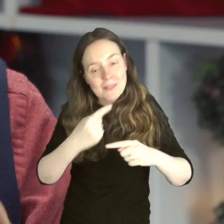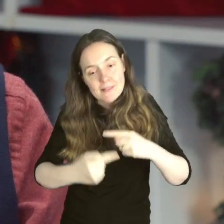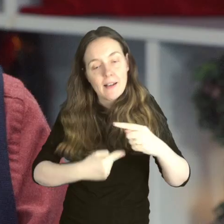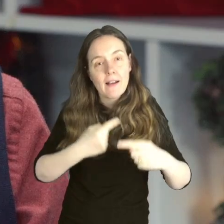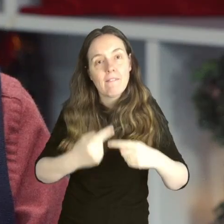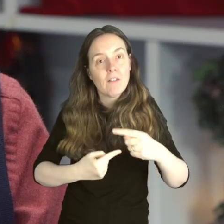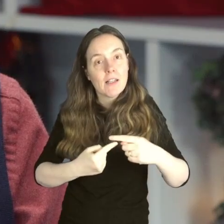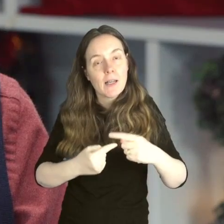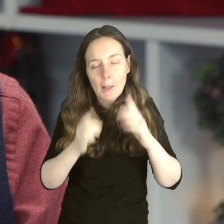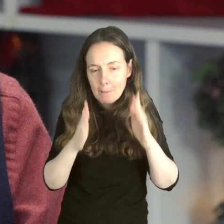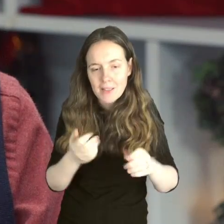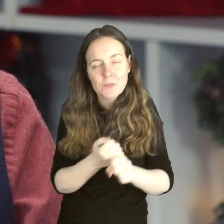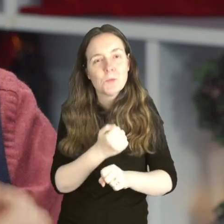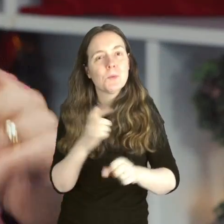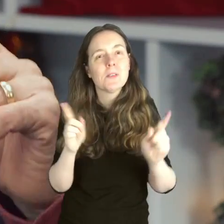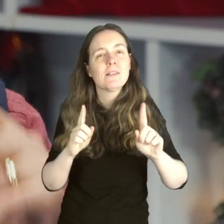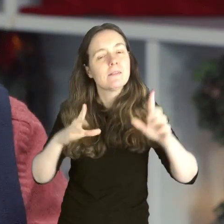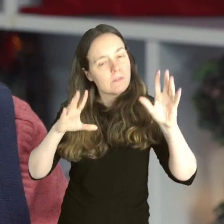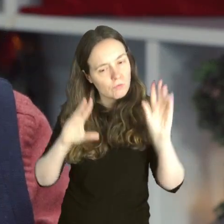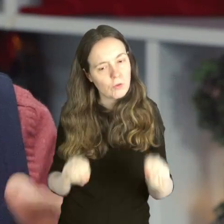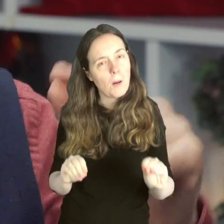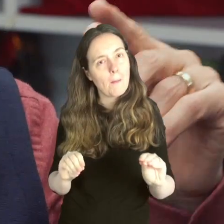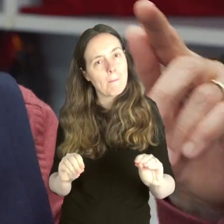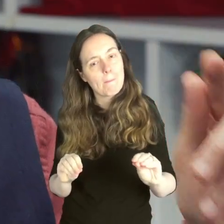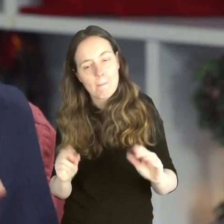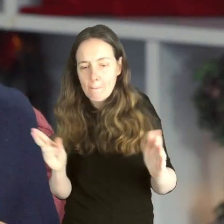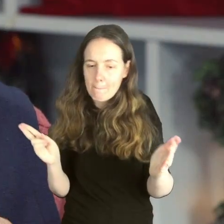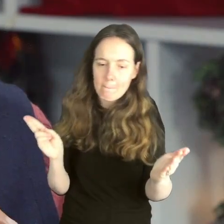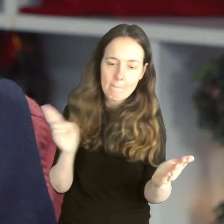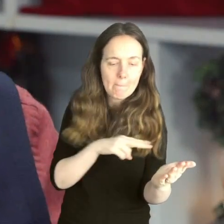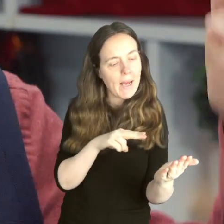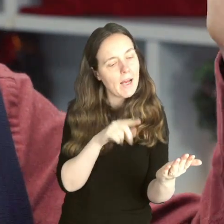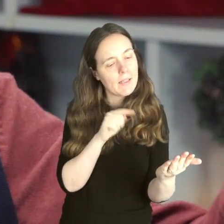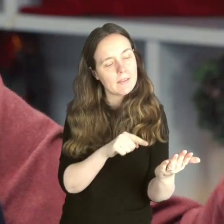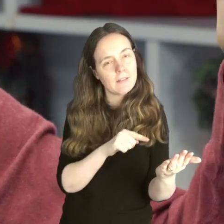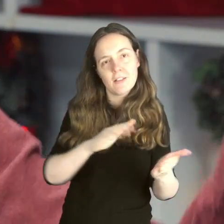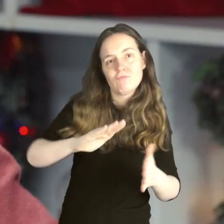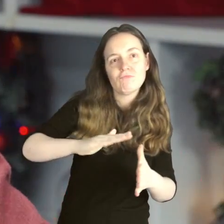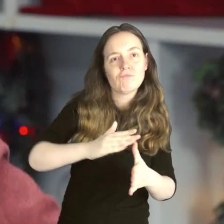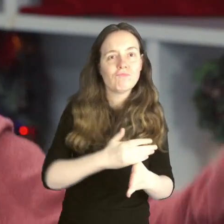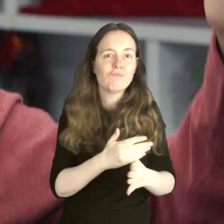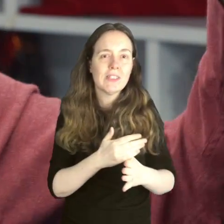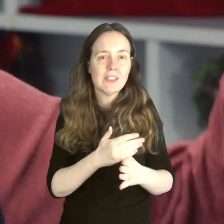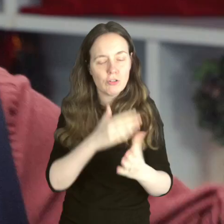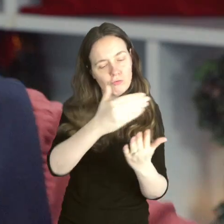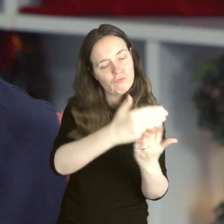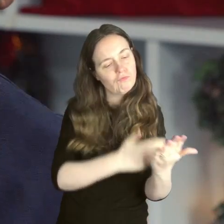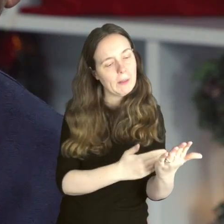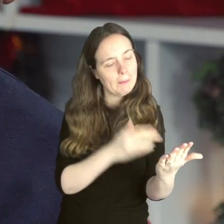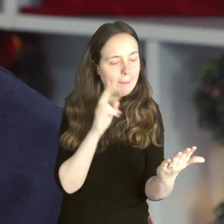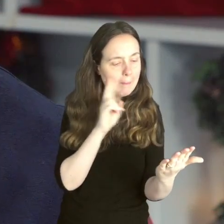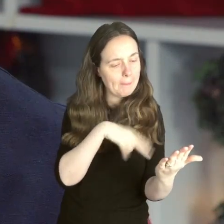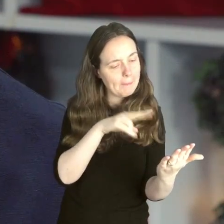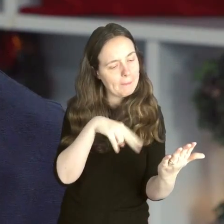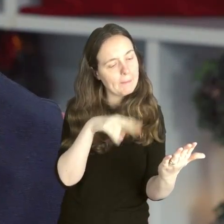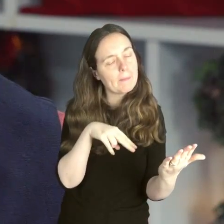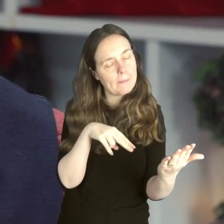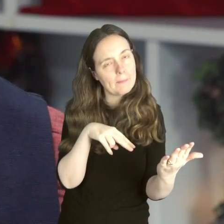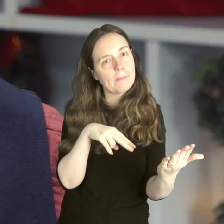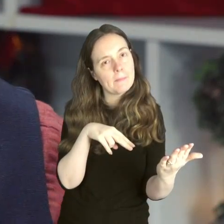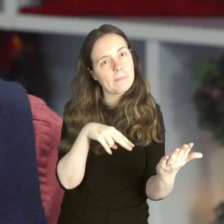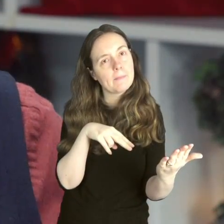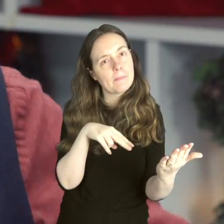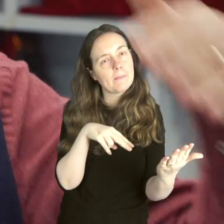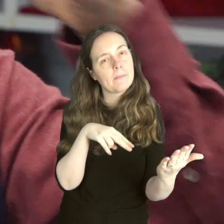to stop and to go back to the original script.